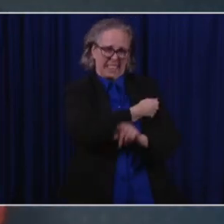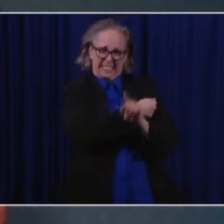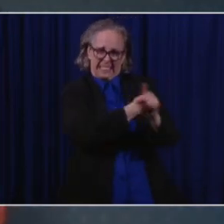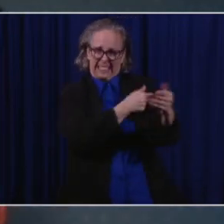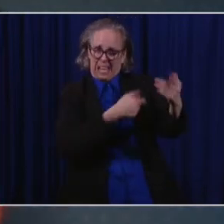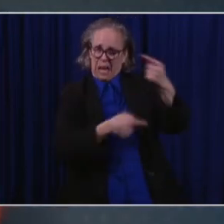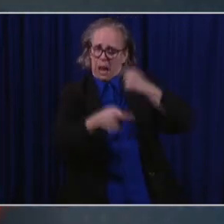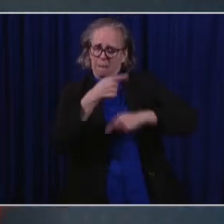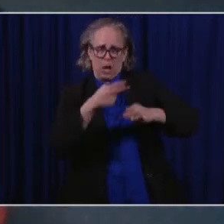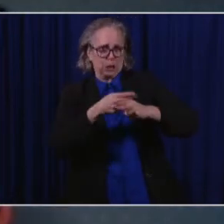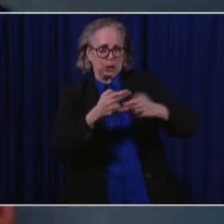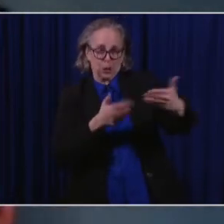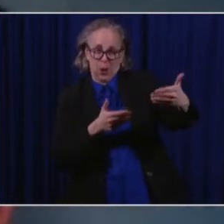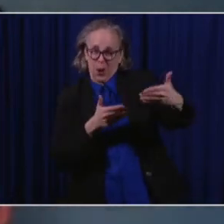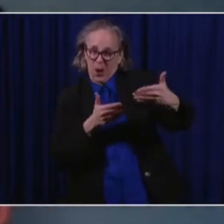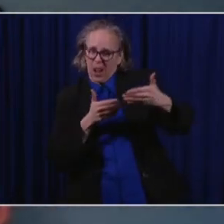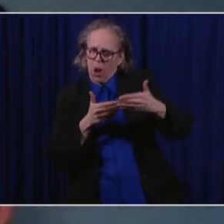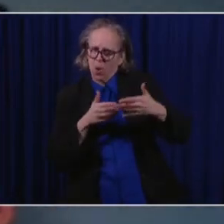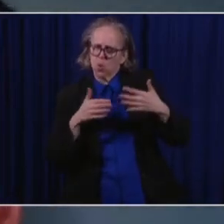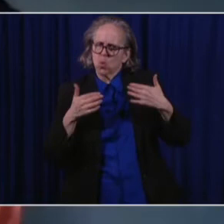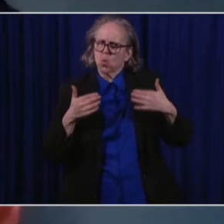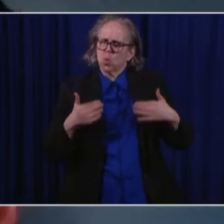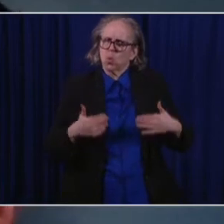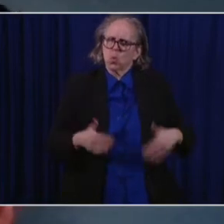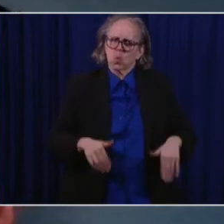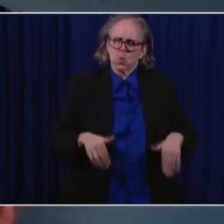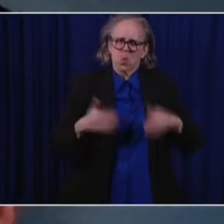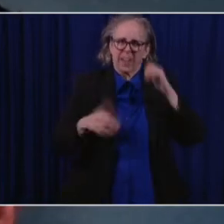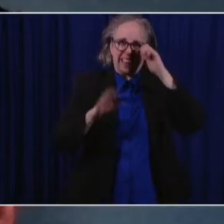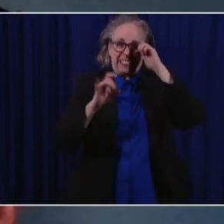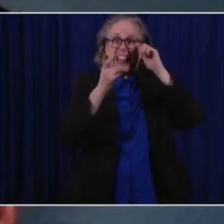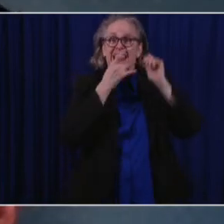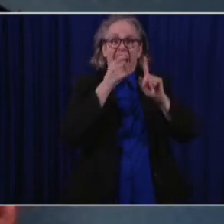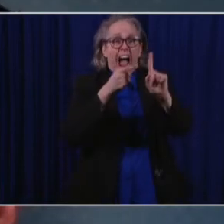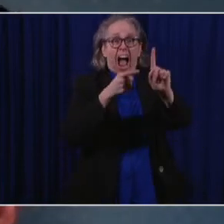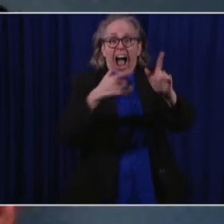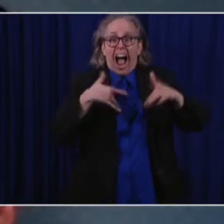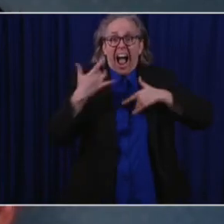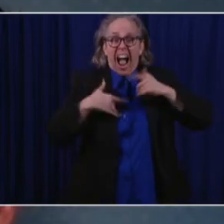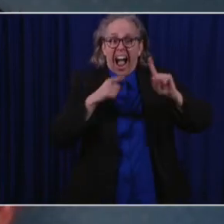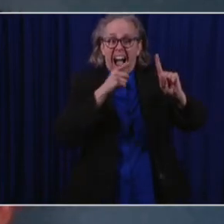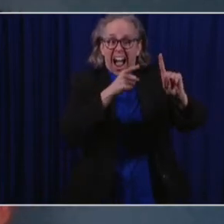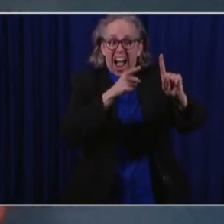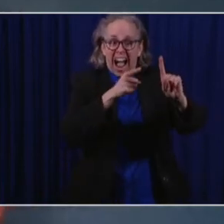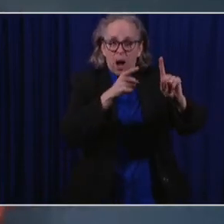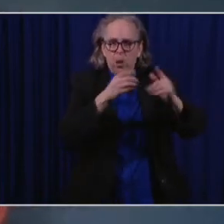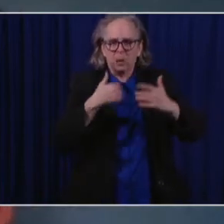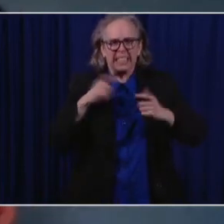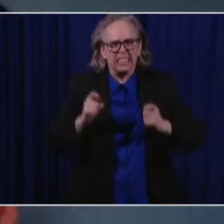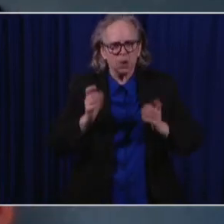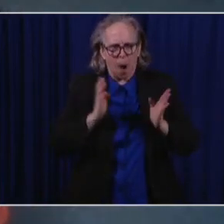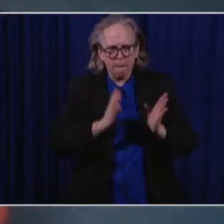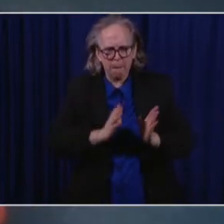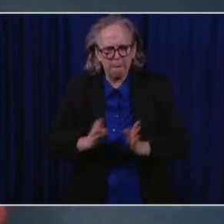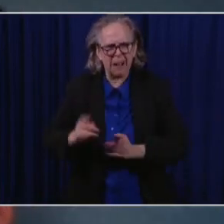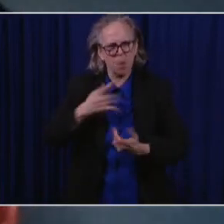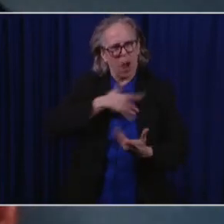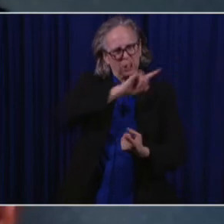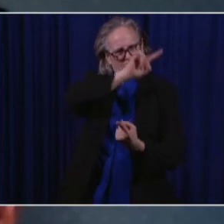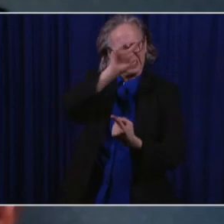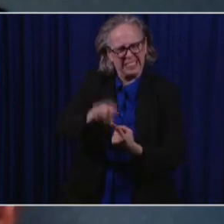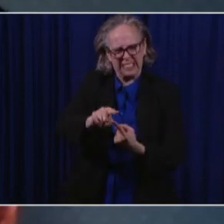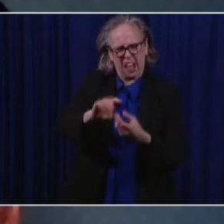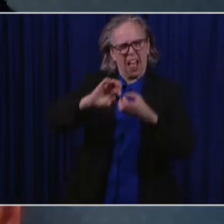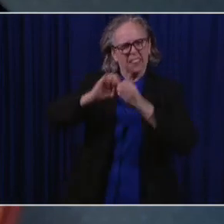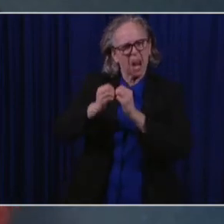get to is we need to start to curb the rate of infection so that we don't have to excessively load balance and put some